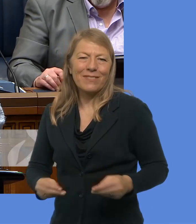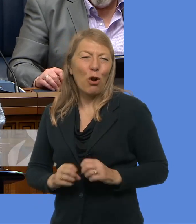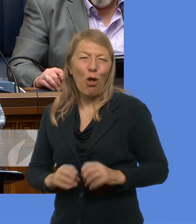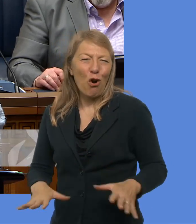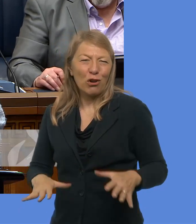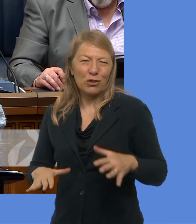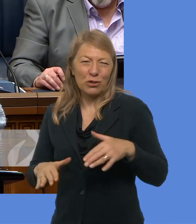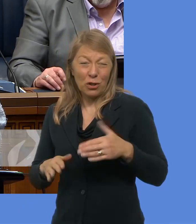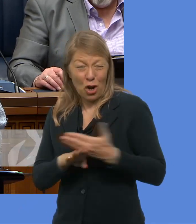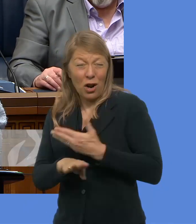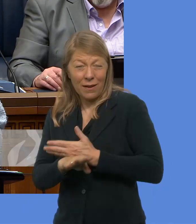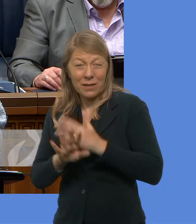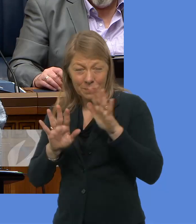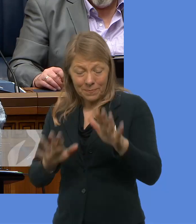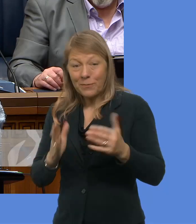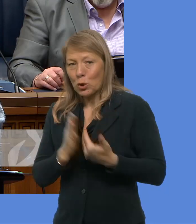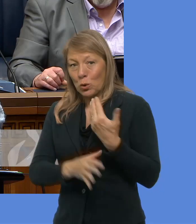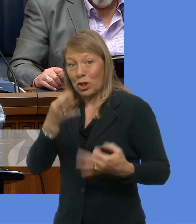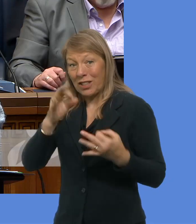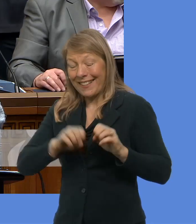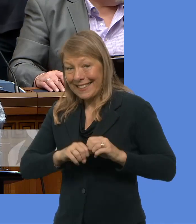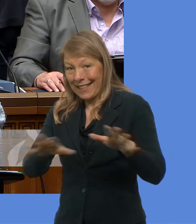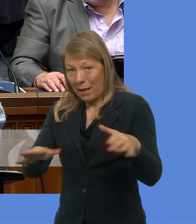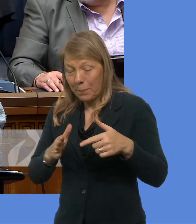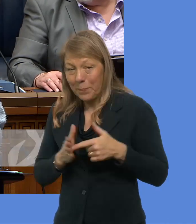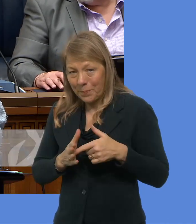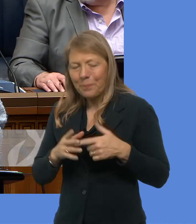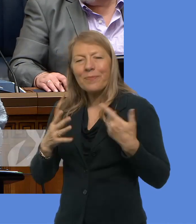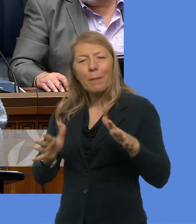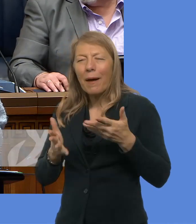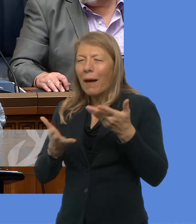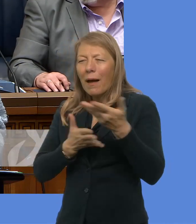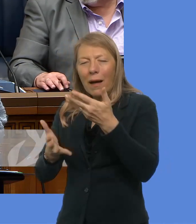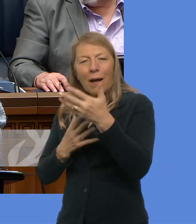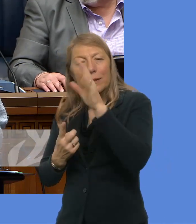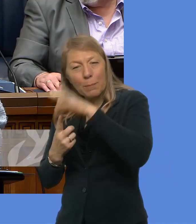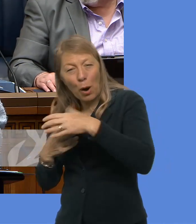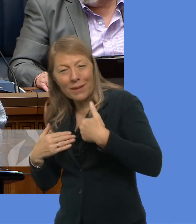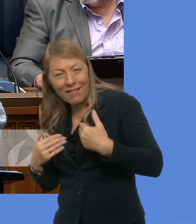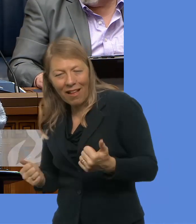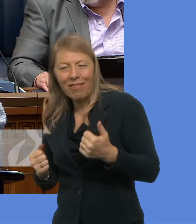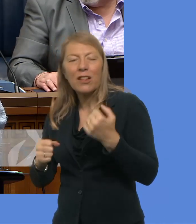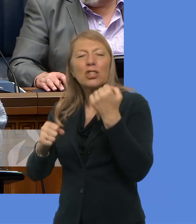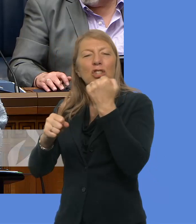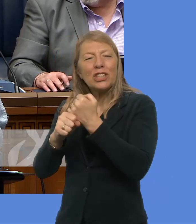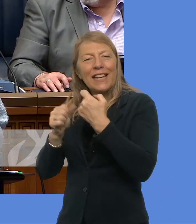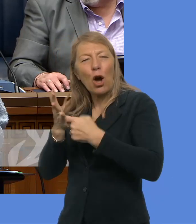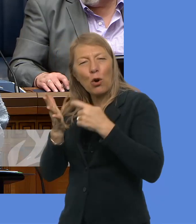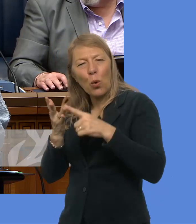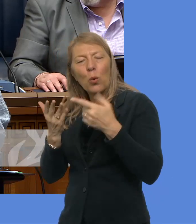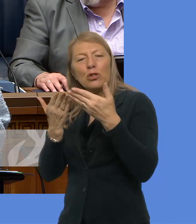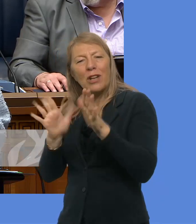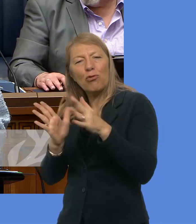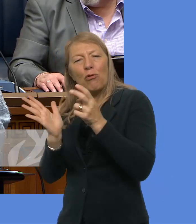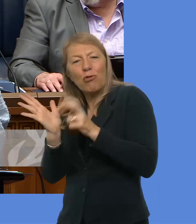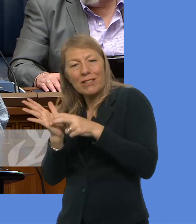have taken place between the Department of Health and the General Registrar Office officials as to how the baby loss scheme may be developed.